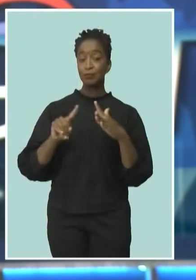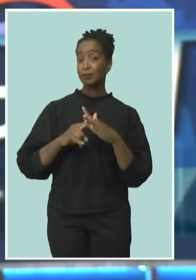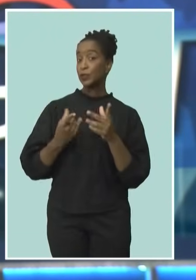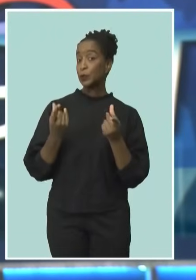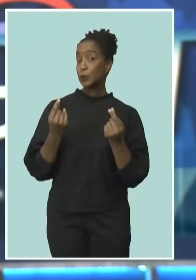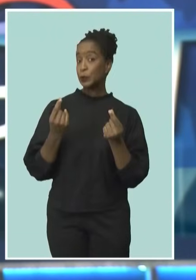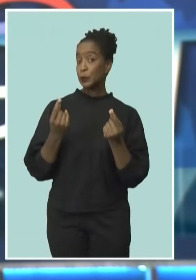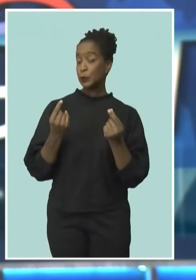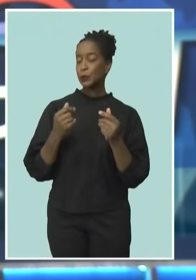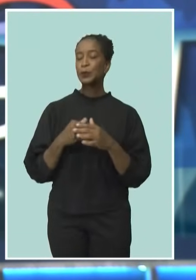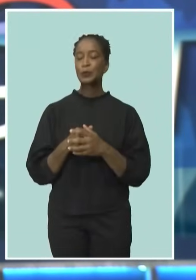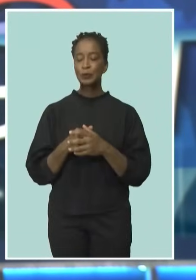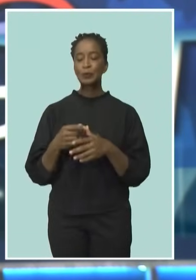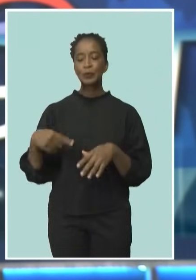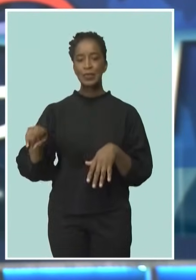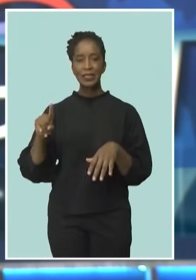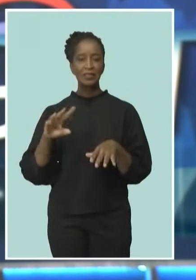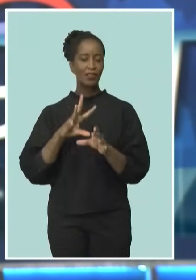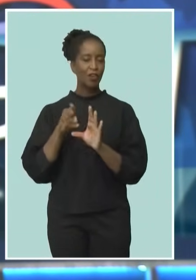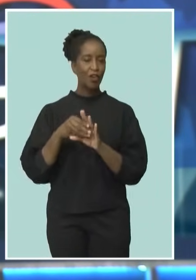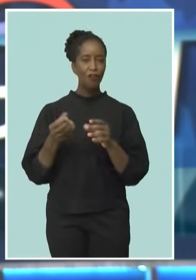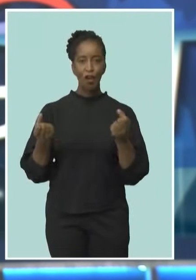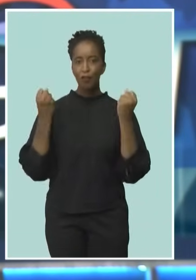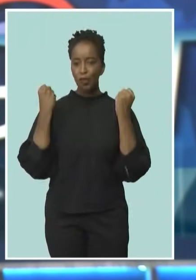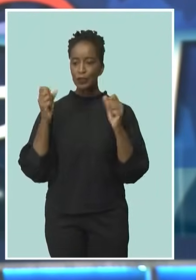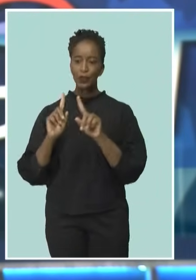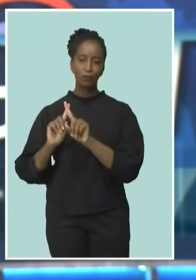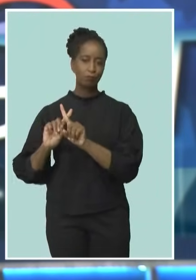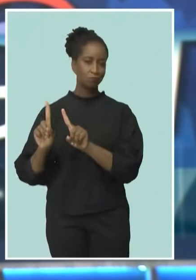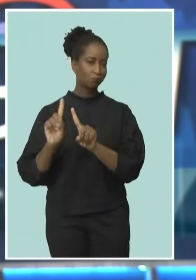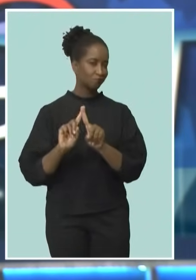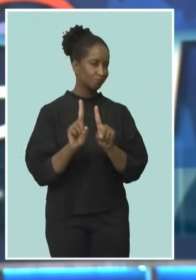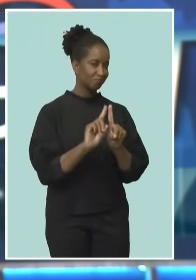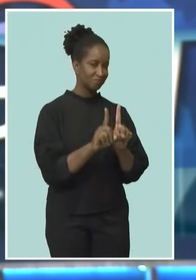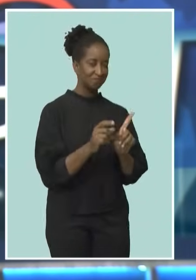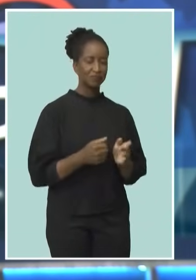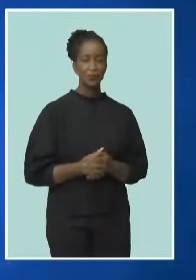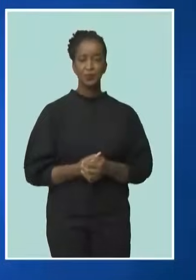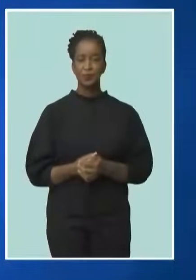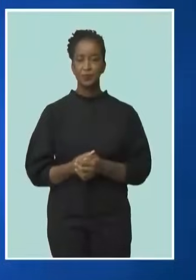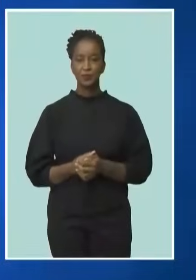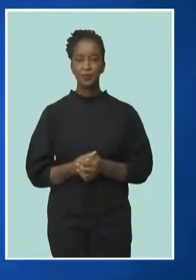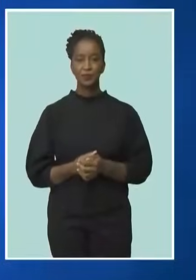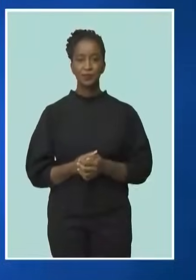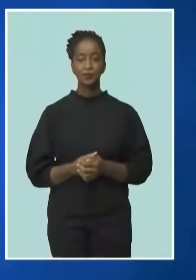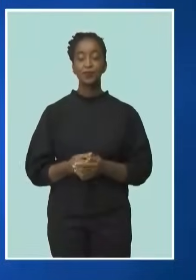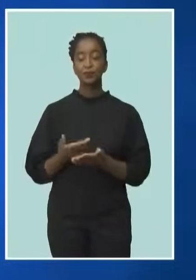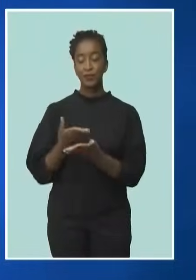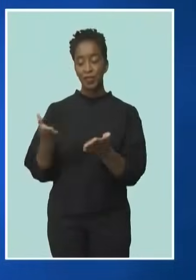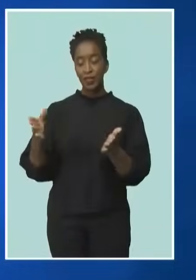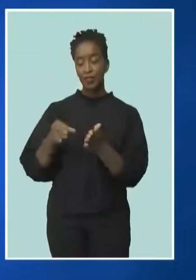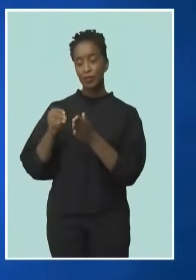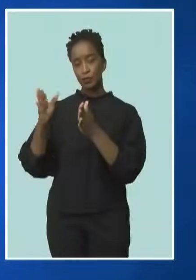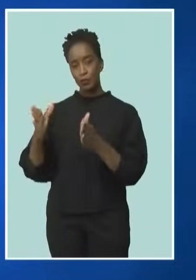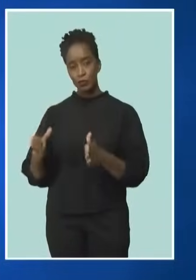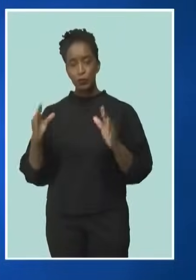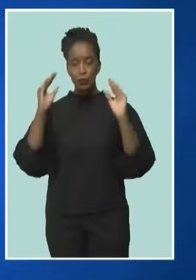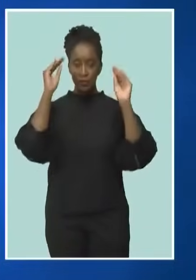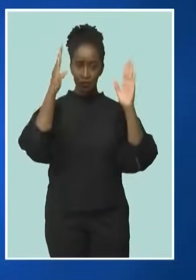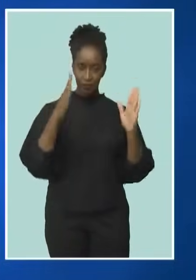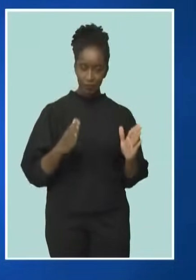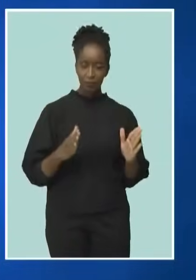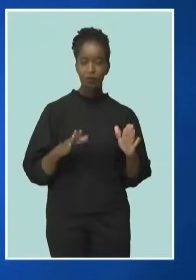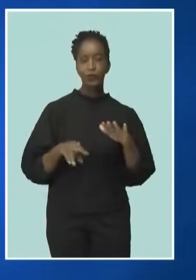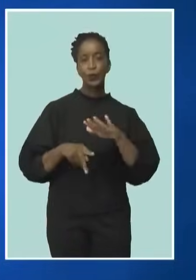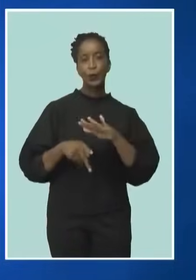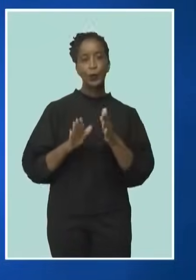day themed Let's Get Moving. And Esther Henry has those details. Students and the teachers of Welches Primary were